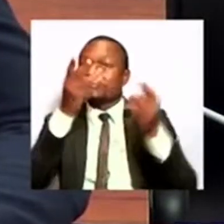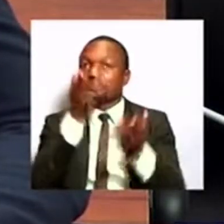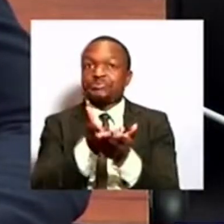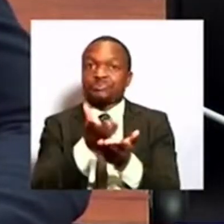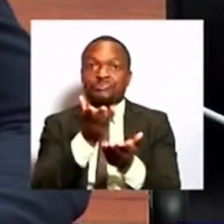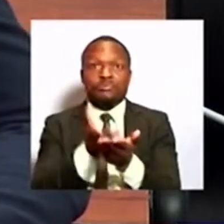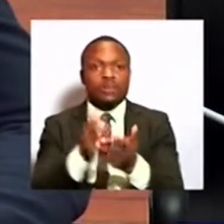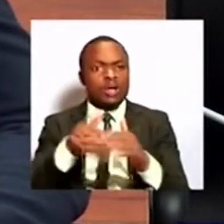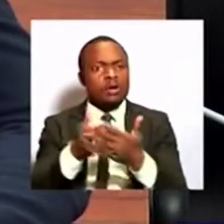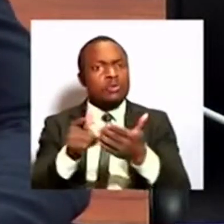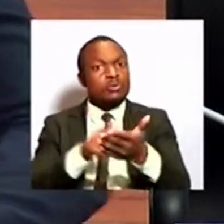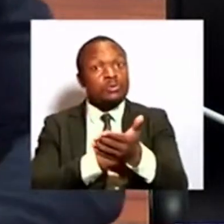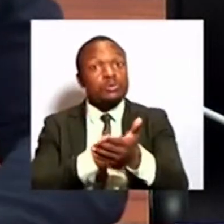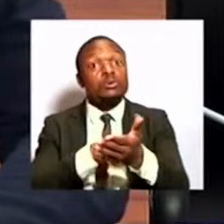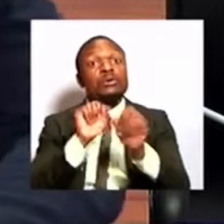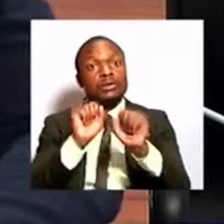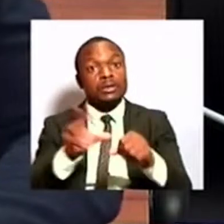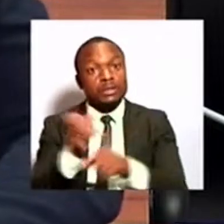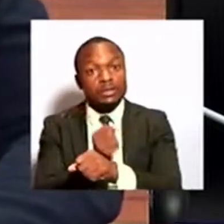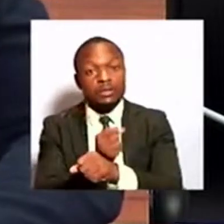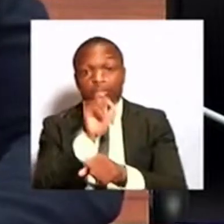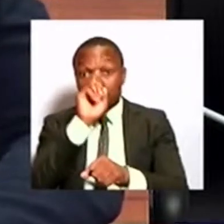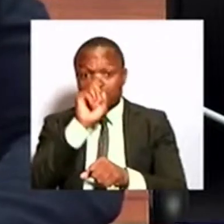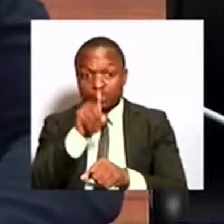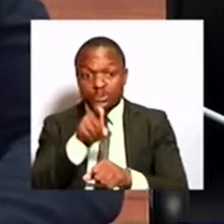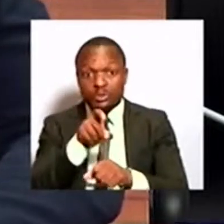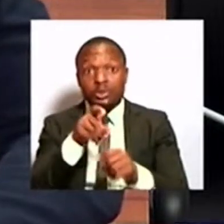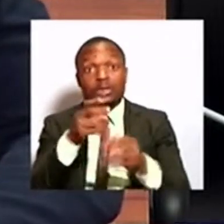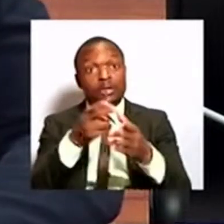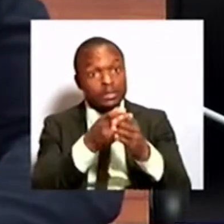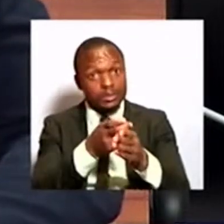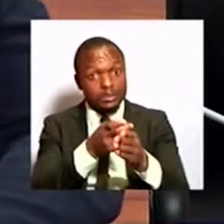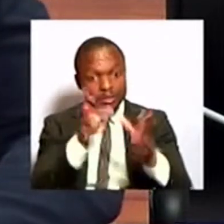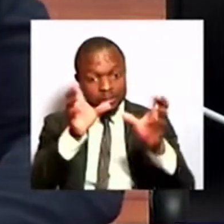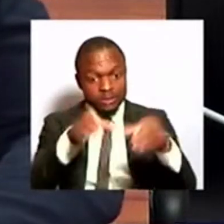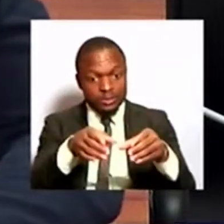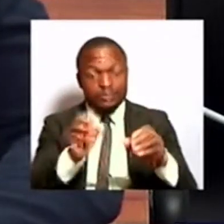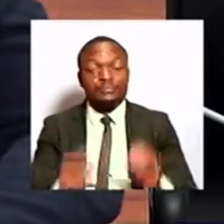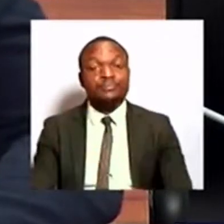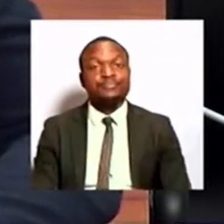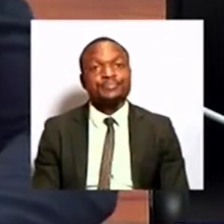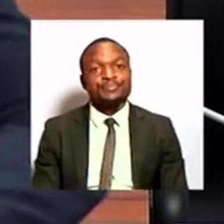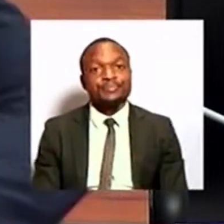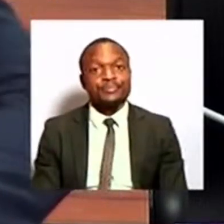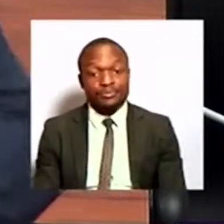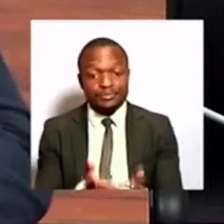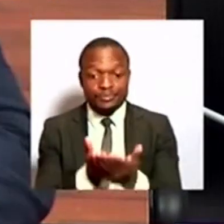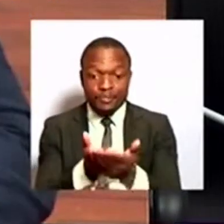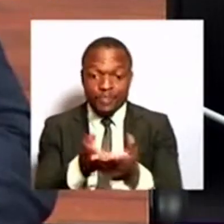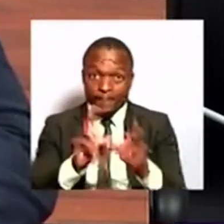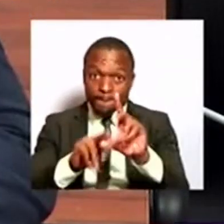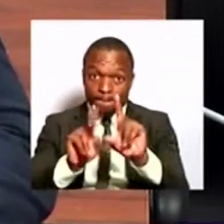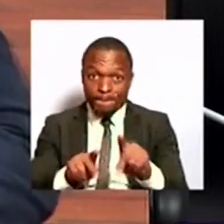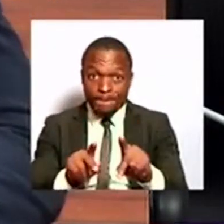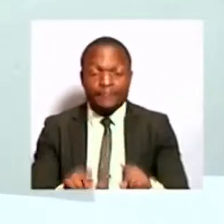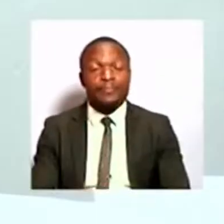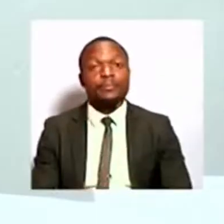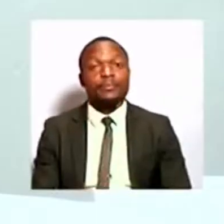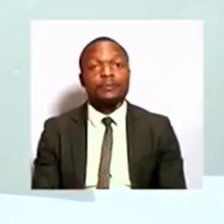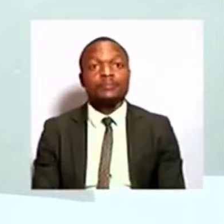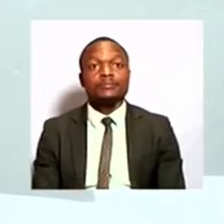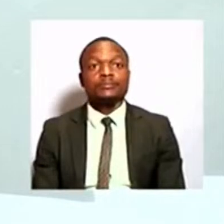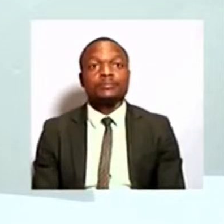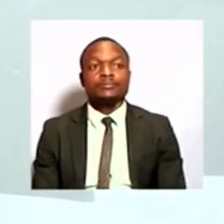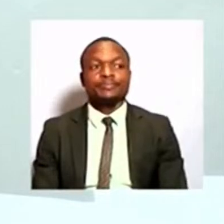take to just insure a truck as a council? I submit, Chair.